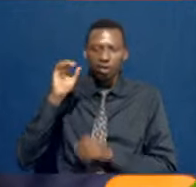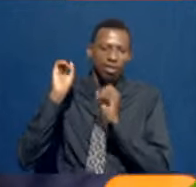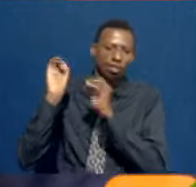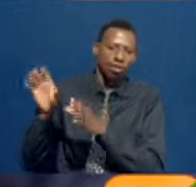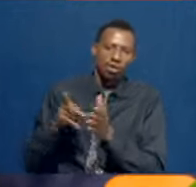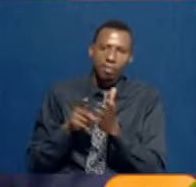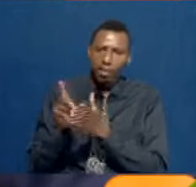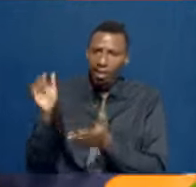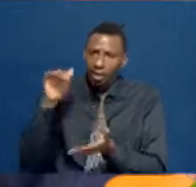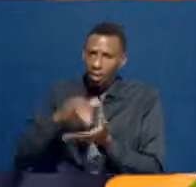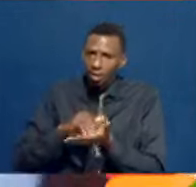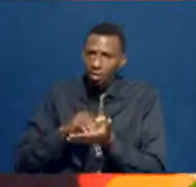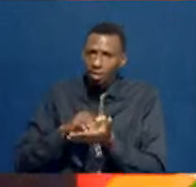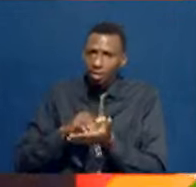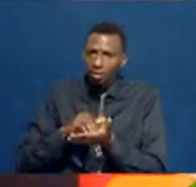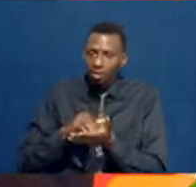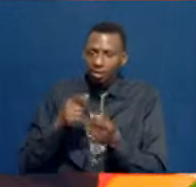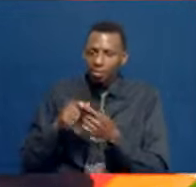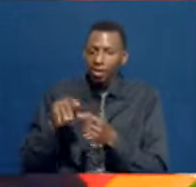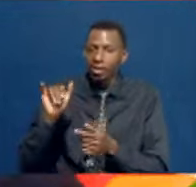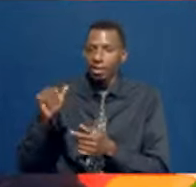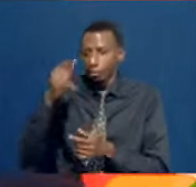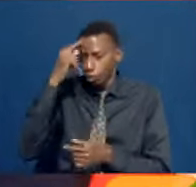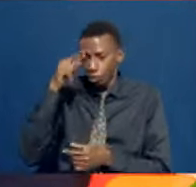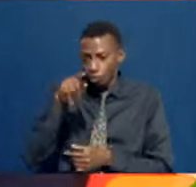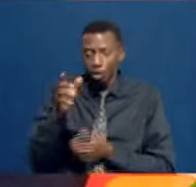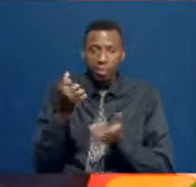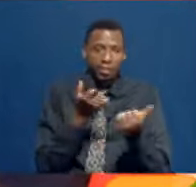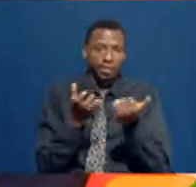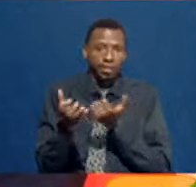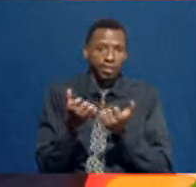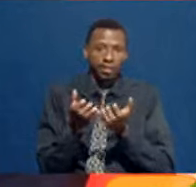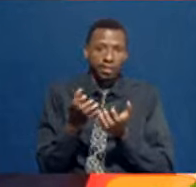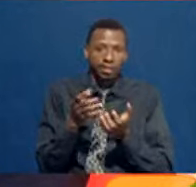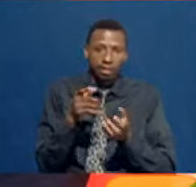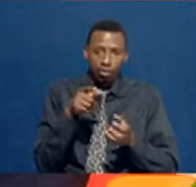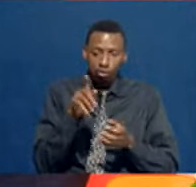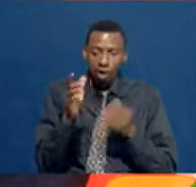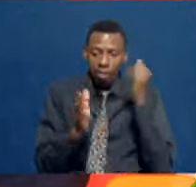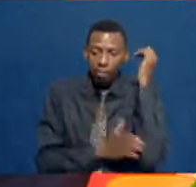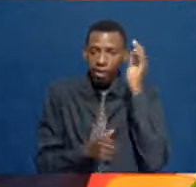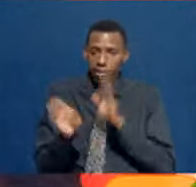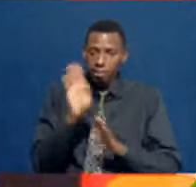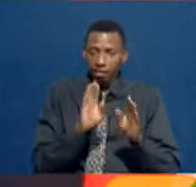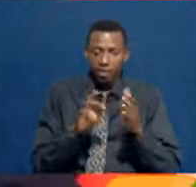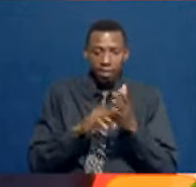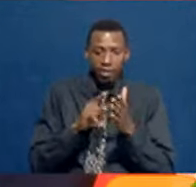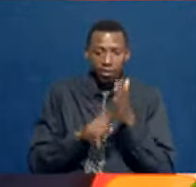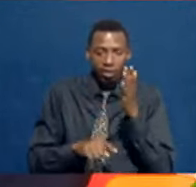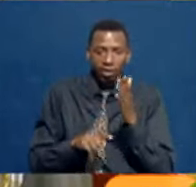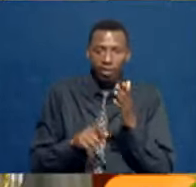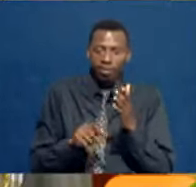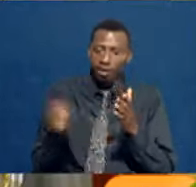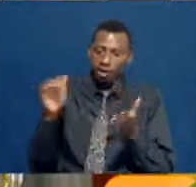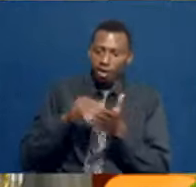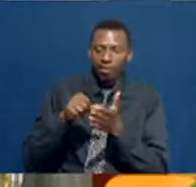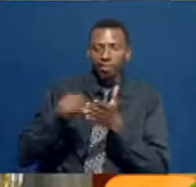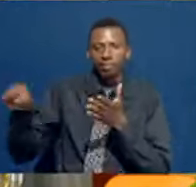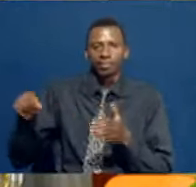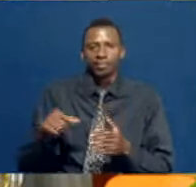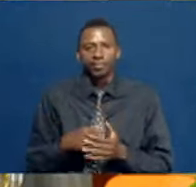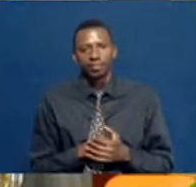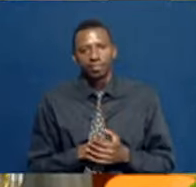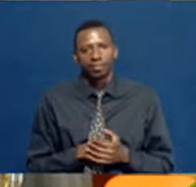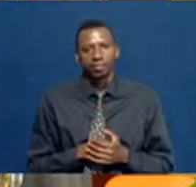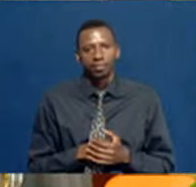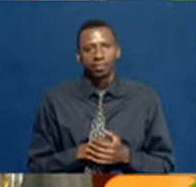install. But that one, again, because it's your business, it's your bad behavior, then again it will be disabled. So, and of course, a lot of